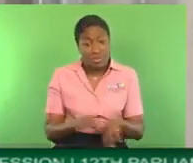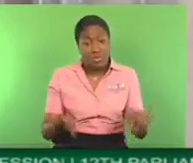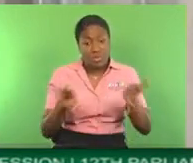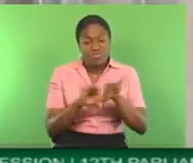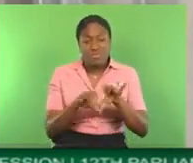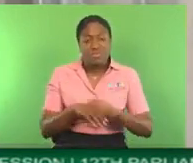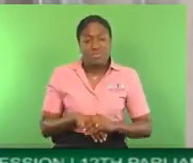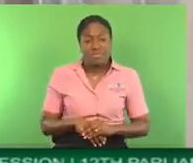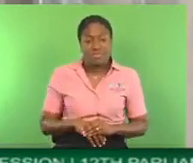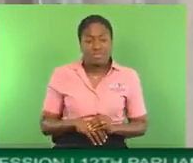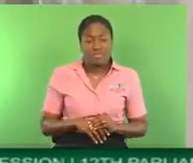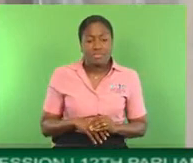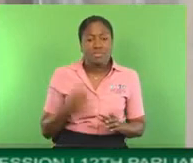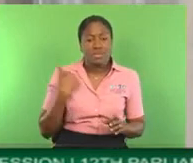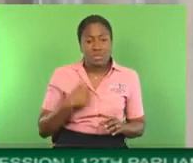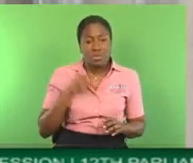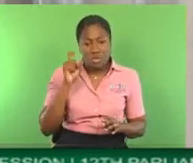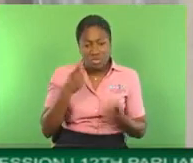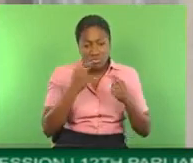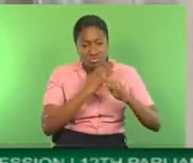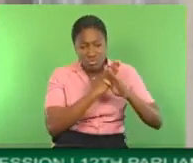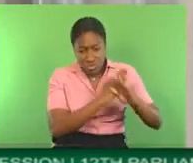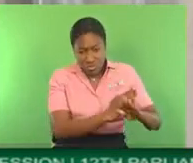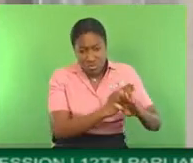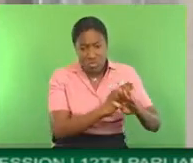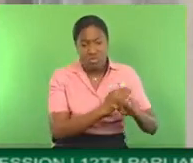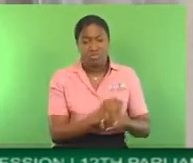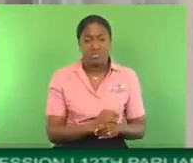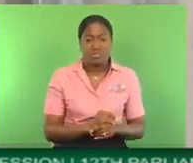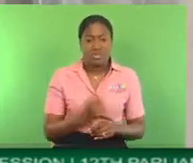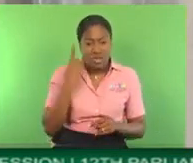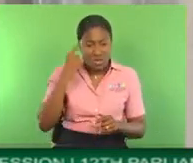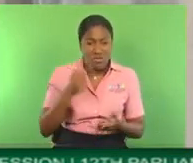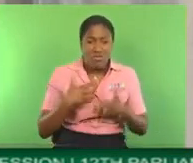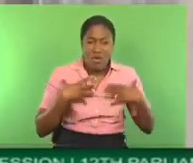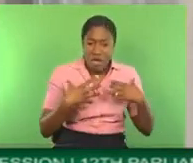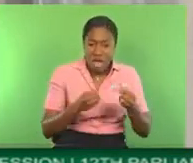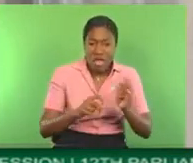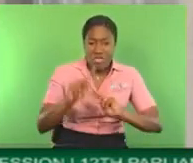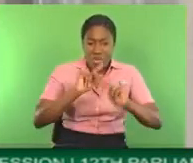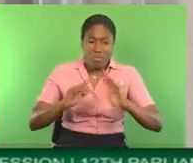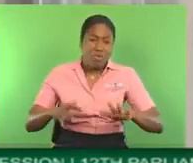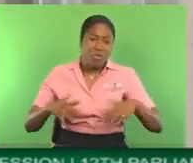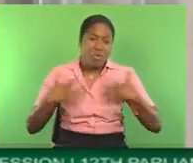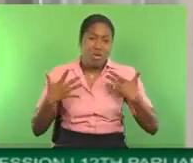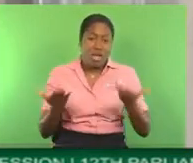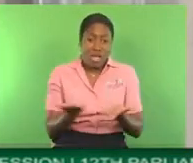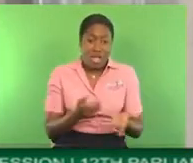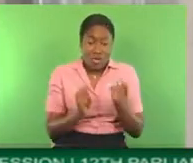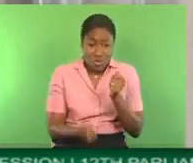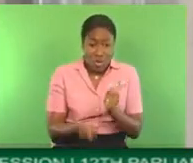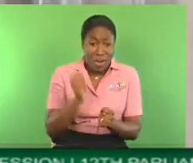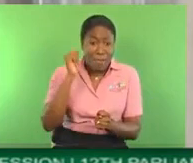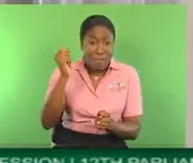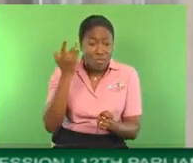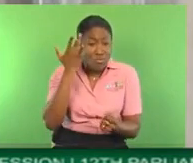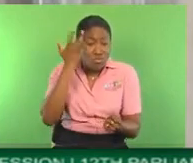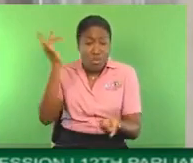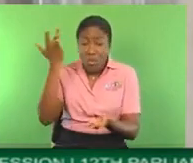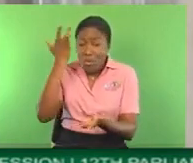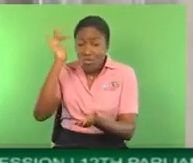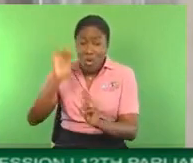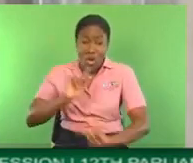idea, Madam Speaker, is to be proactive in the delivery of health care. This country, with all of its brilliant human